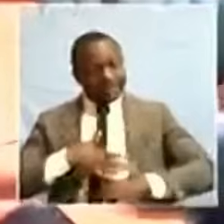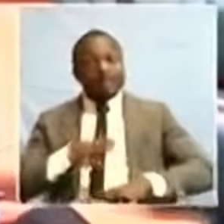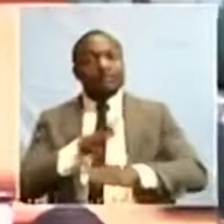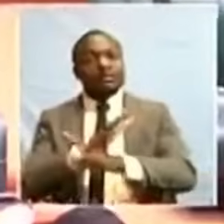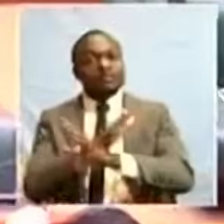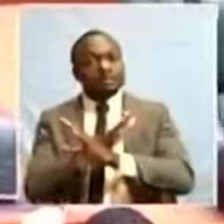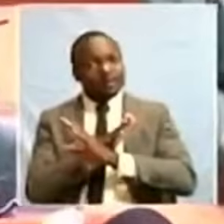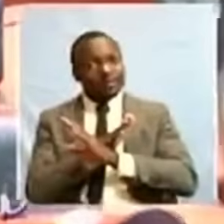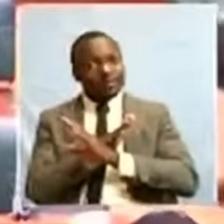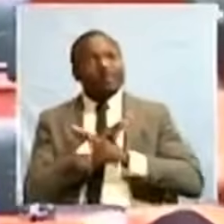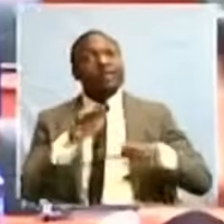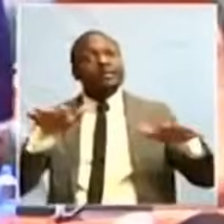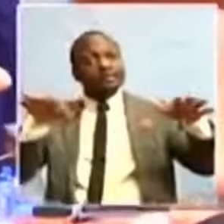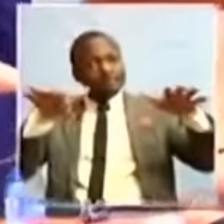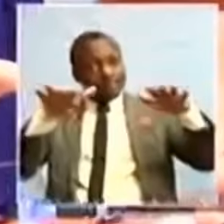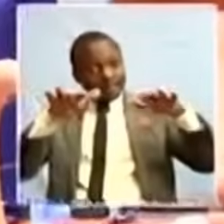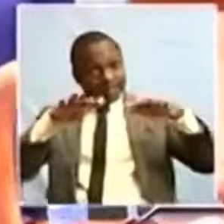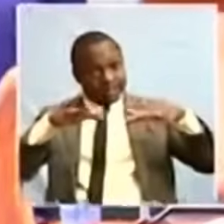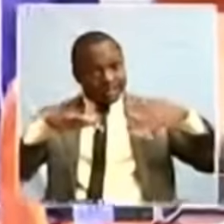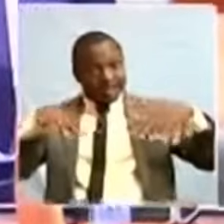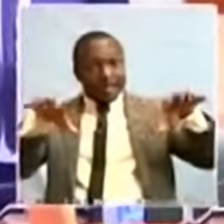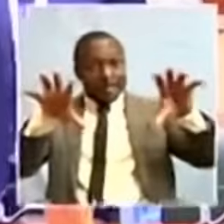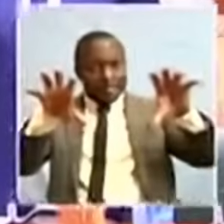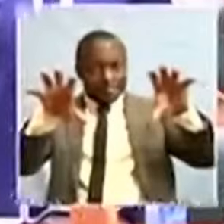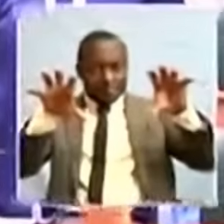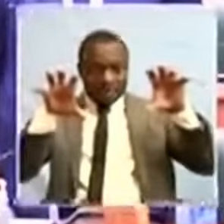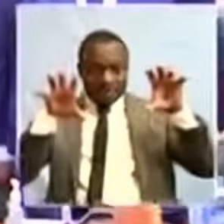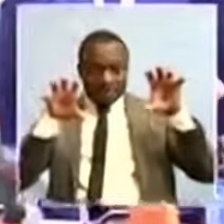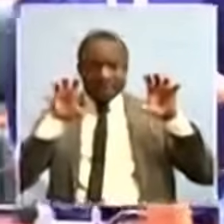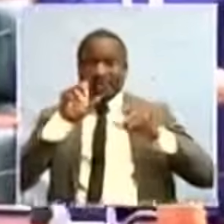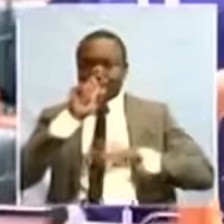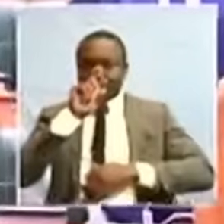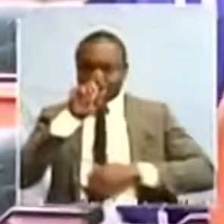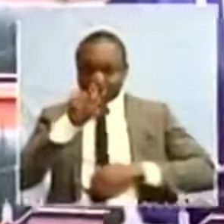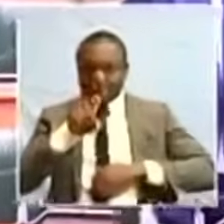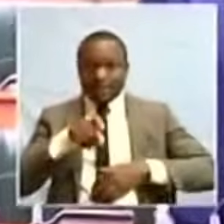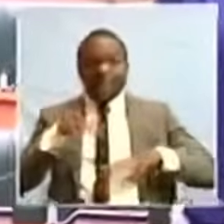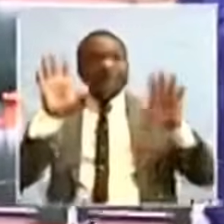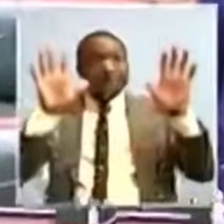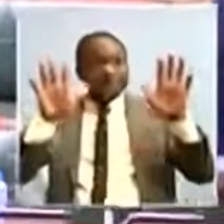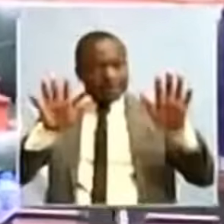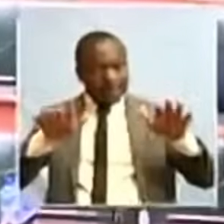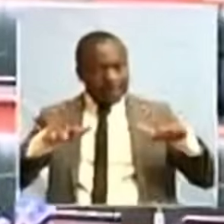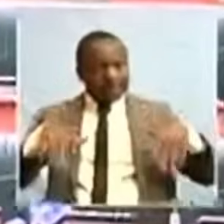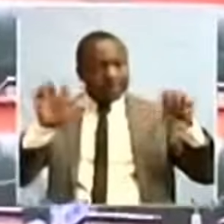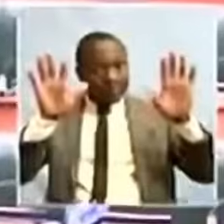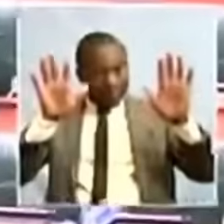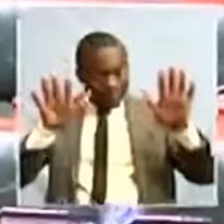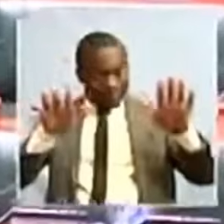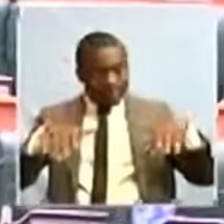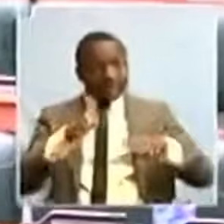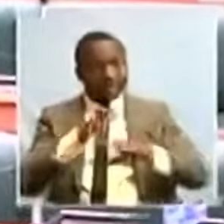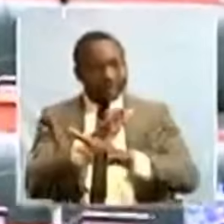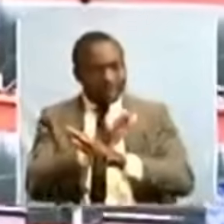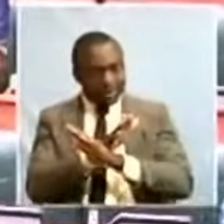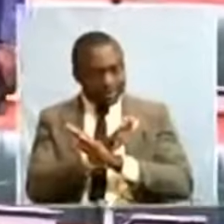in Zambia's sky, like a noble eagle in its